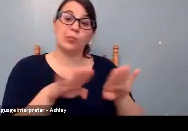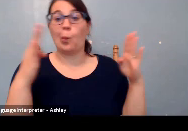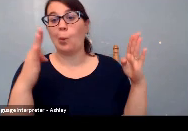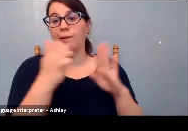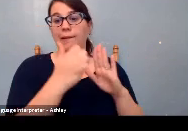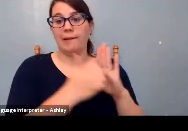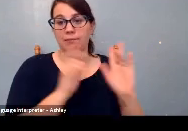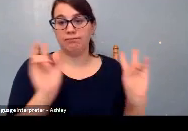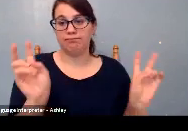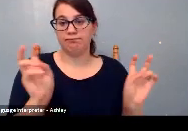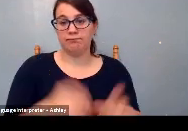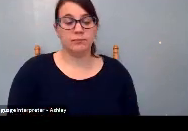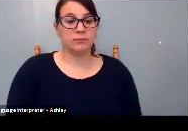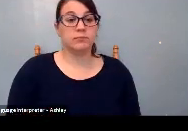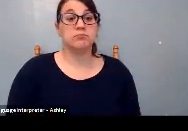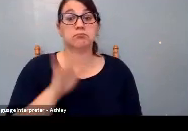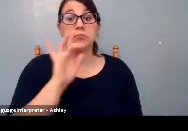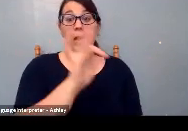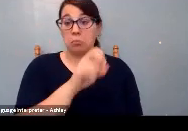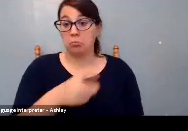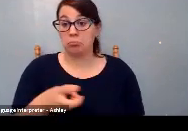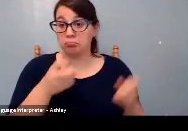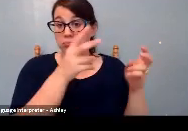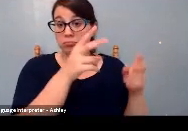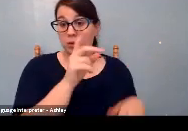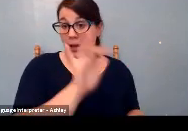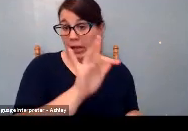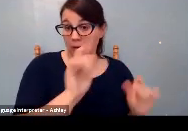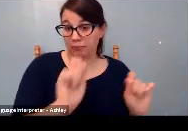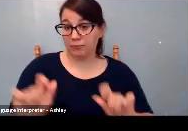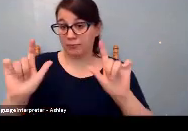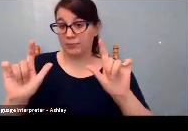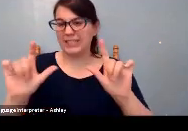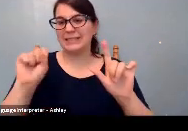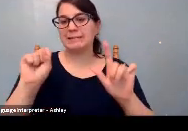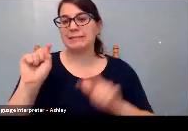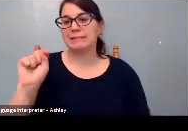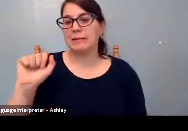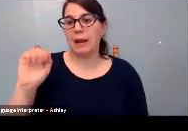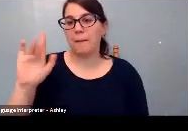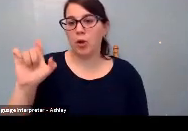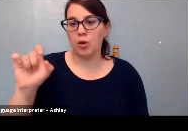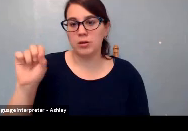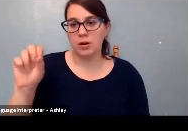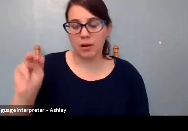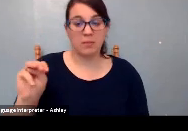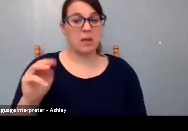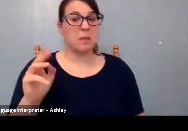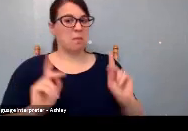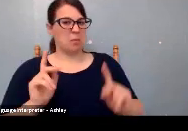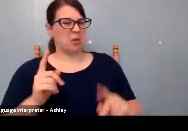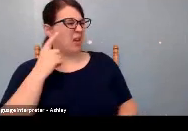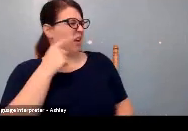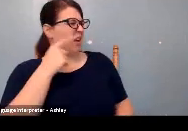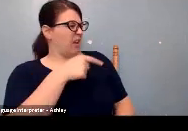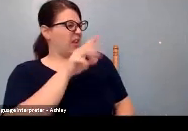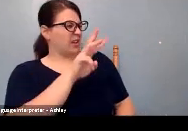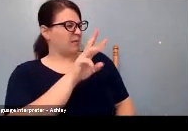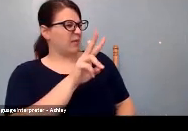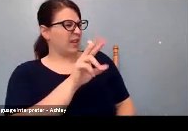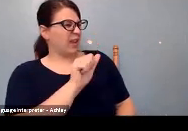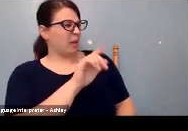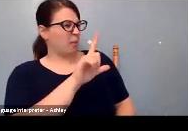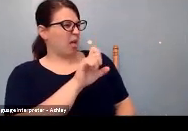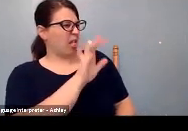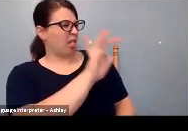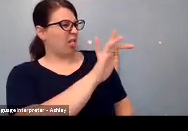to stable.com, and this is correct. Sometimes I get phone calls from folks saying, well, I'm at WVABLE and I clicked it to